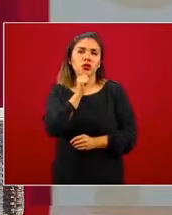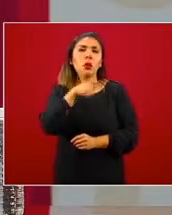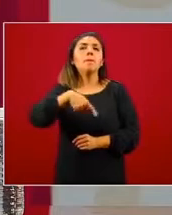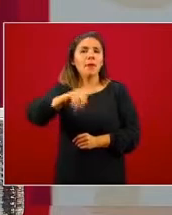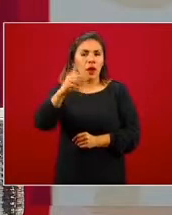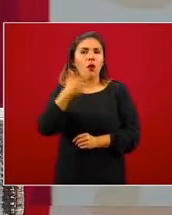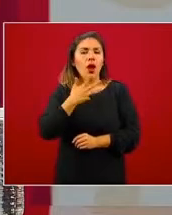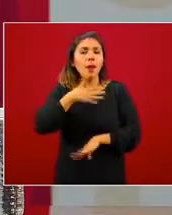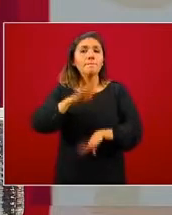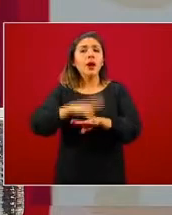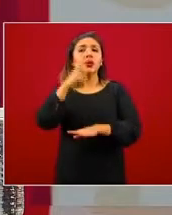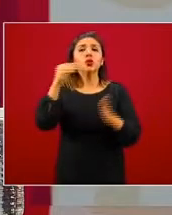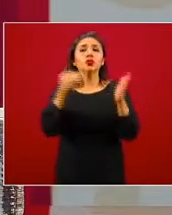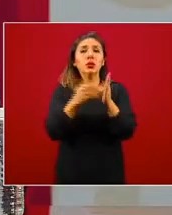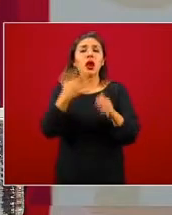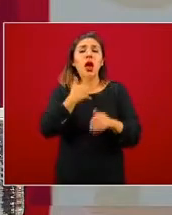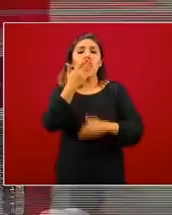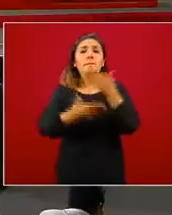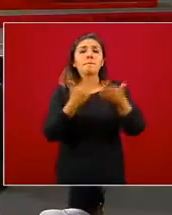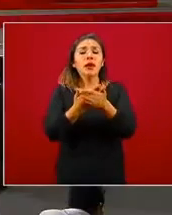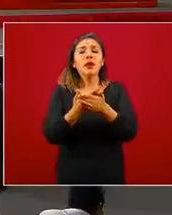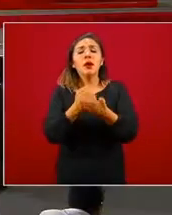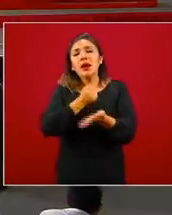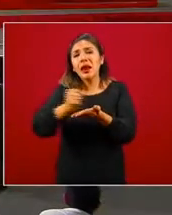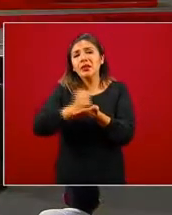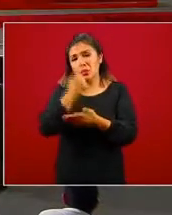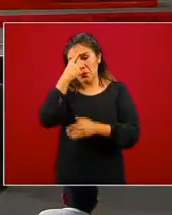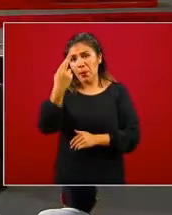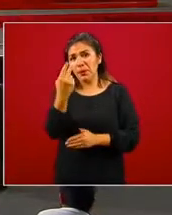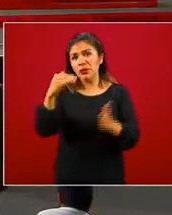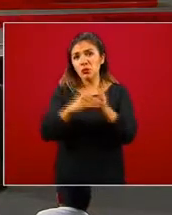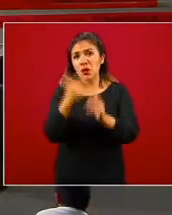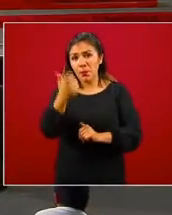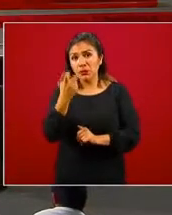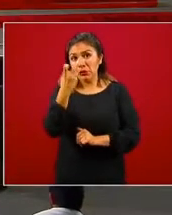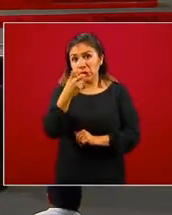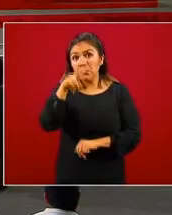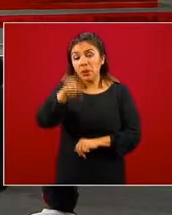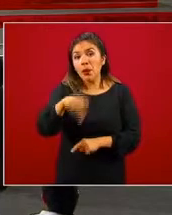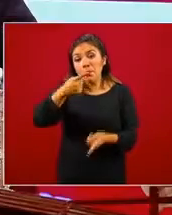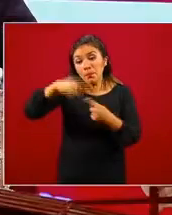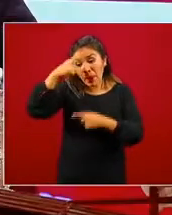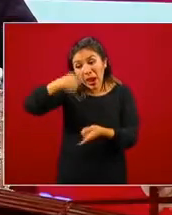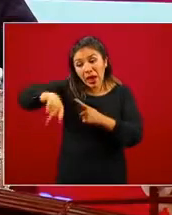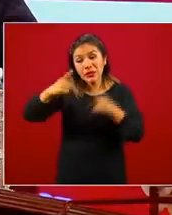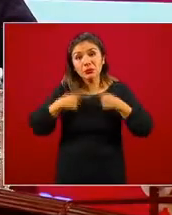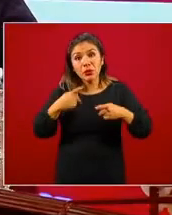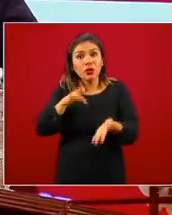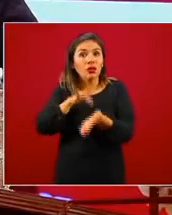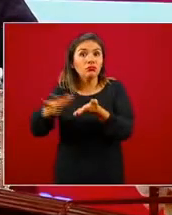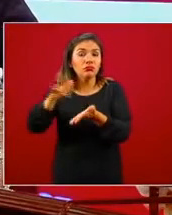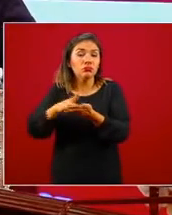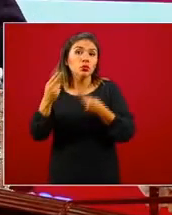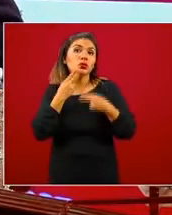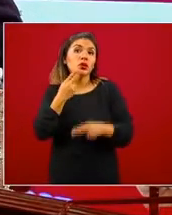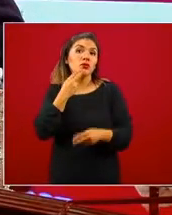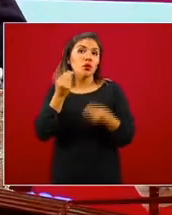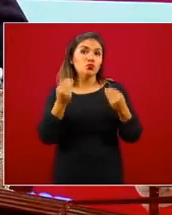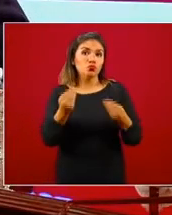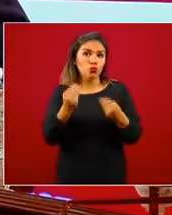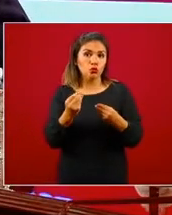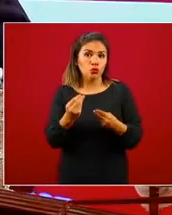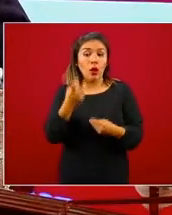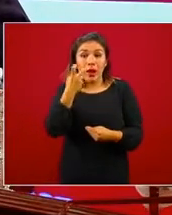number of people who have been affected. I don't think it's that many. We're also going to have a 25,000